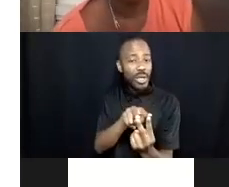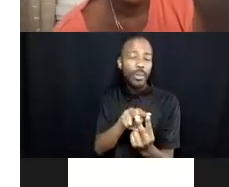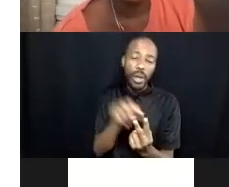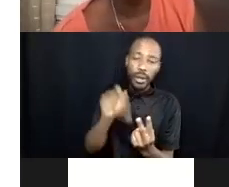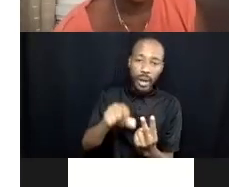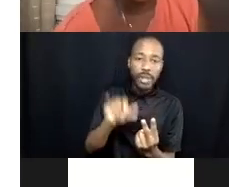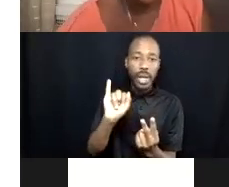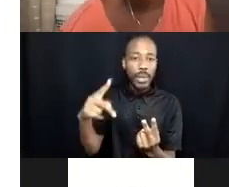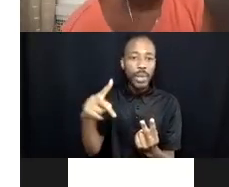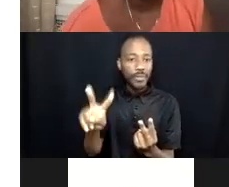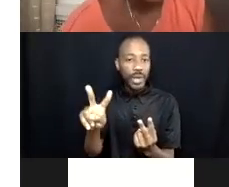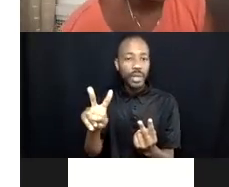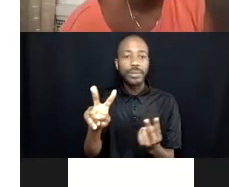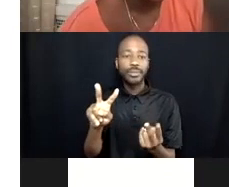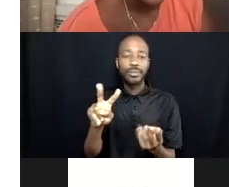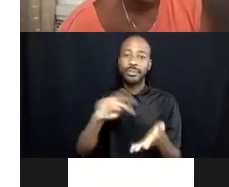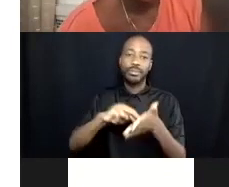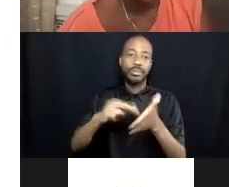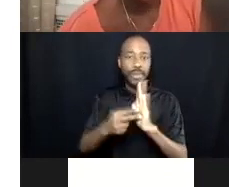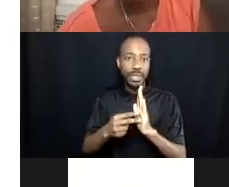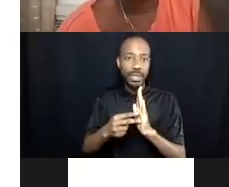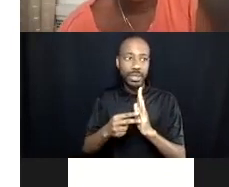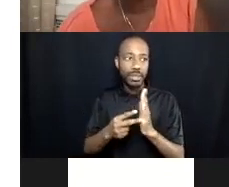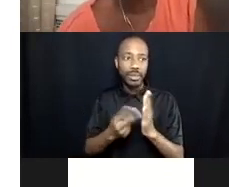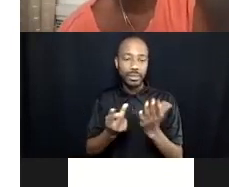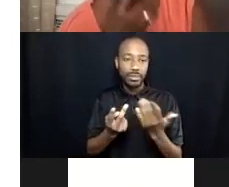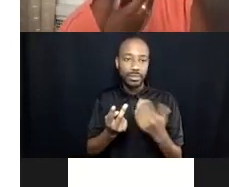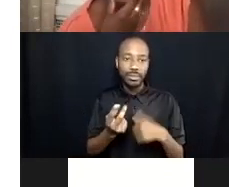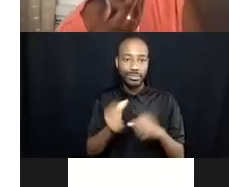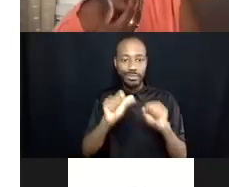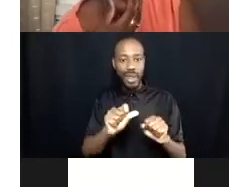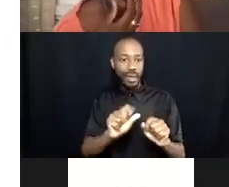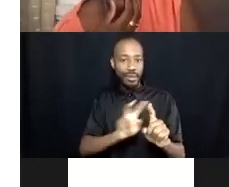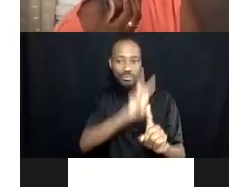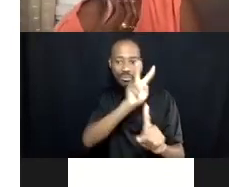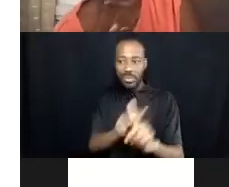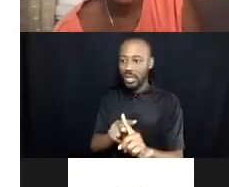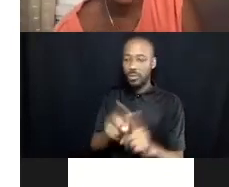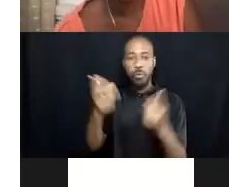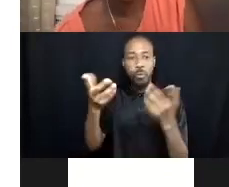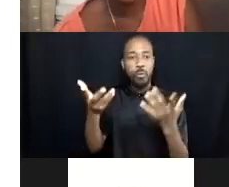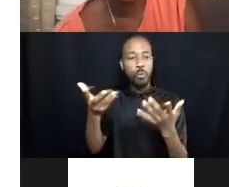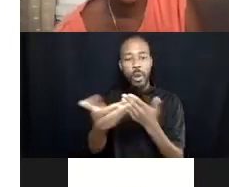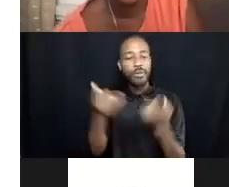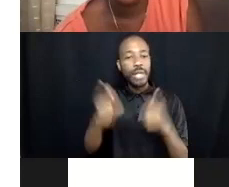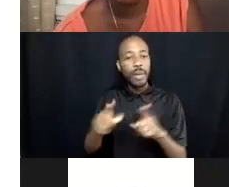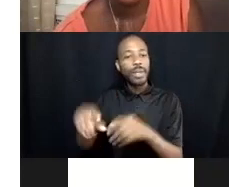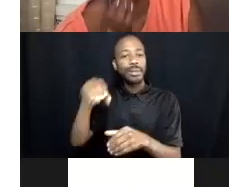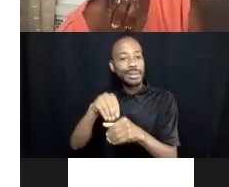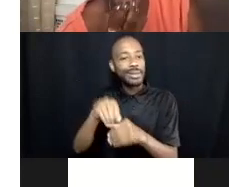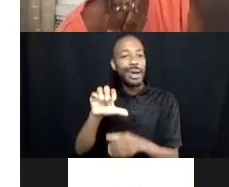violence doesn't necessarily map onto what's happening inside cages. I found this